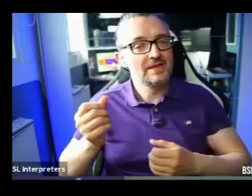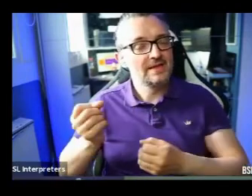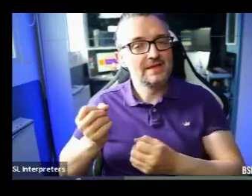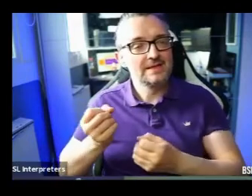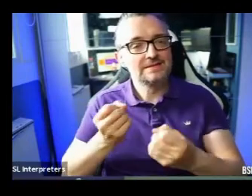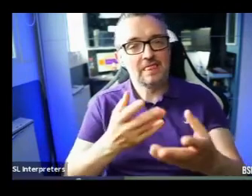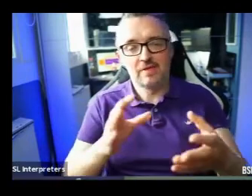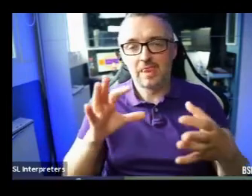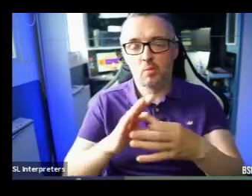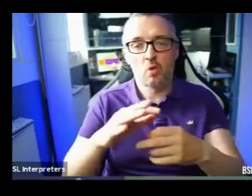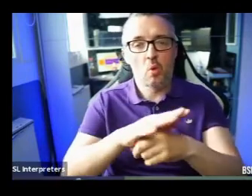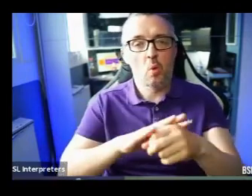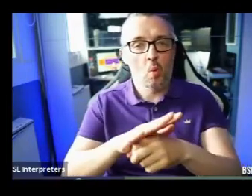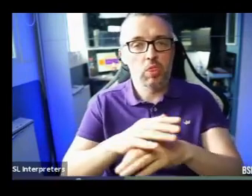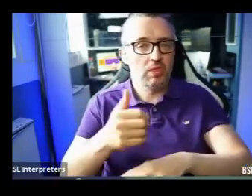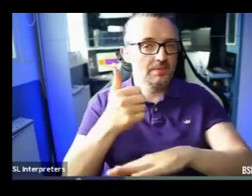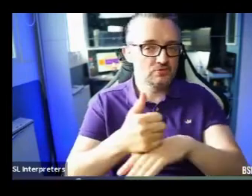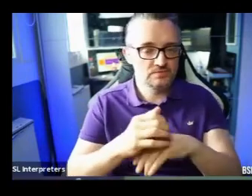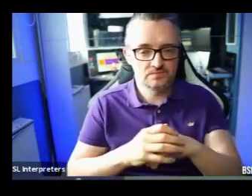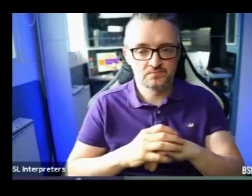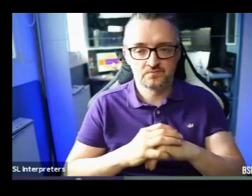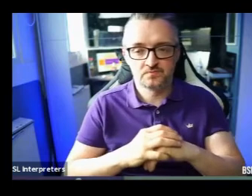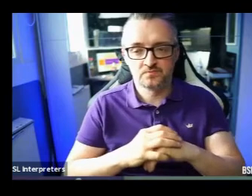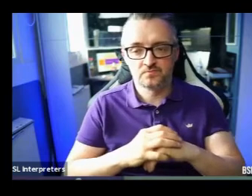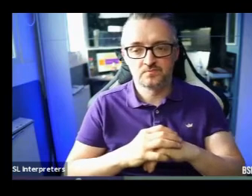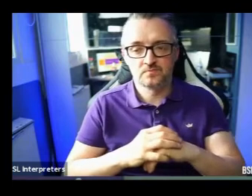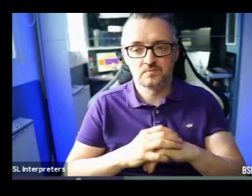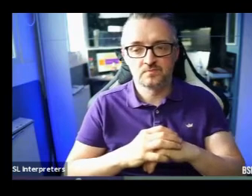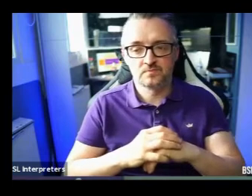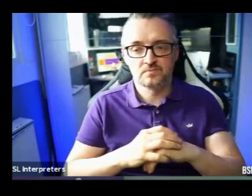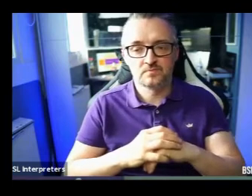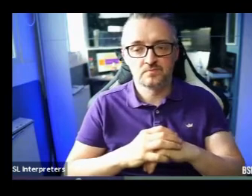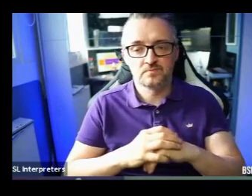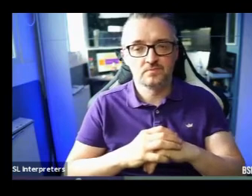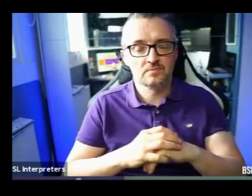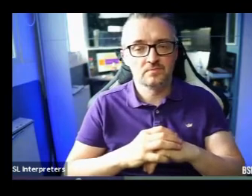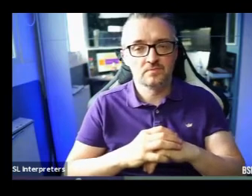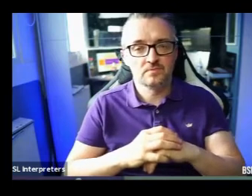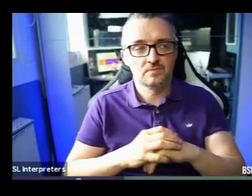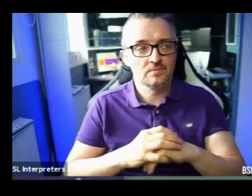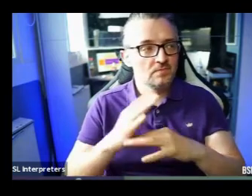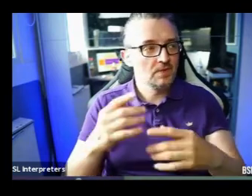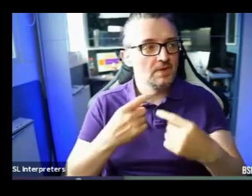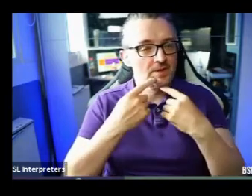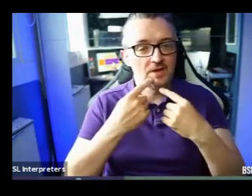see that delivery in terms of local implementation. So let me tell you a little bit